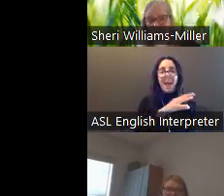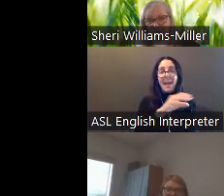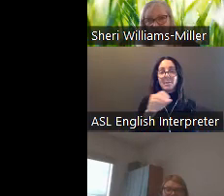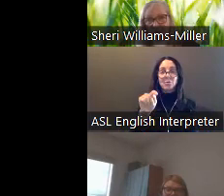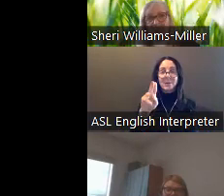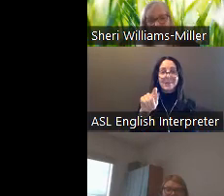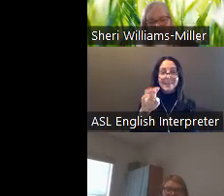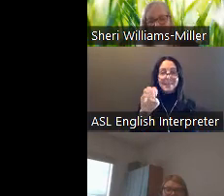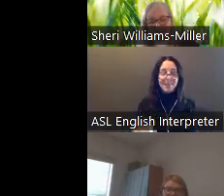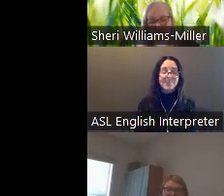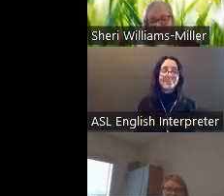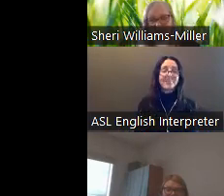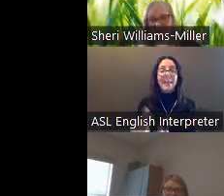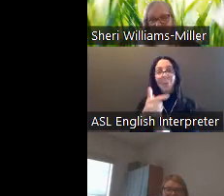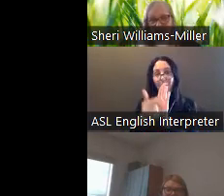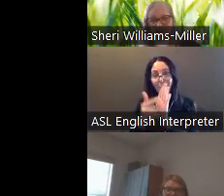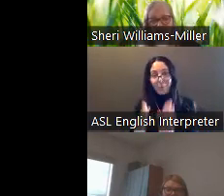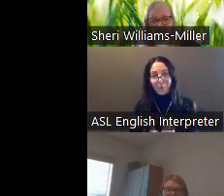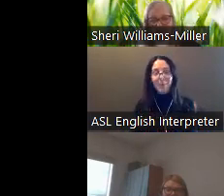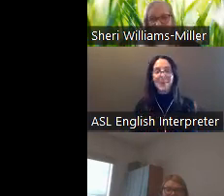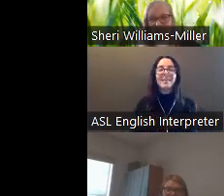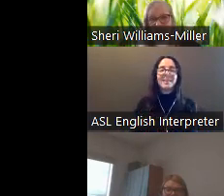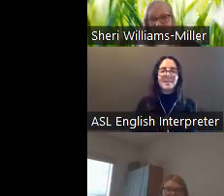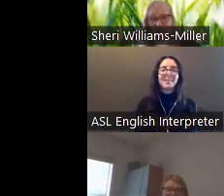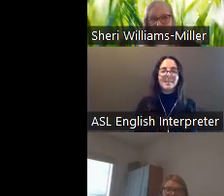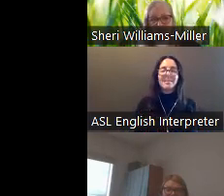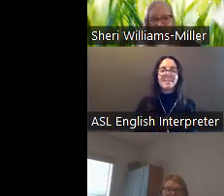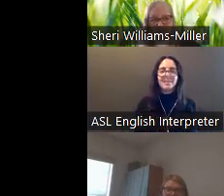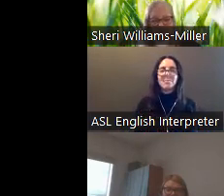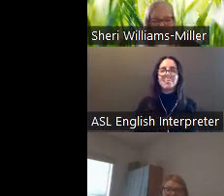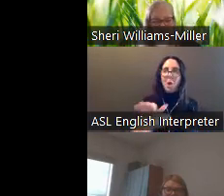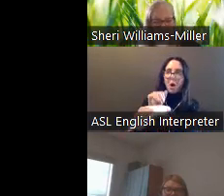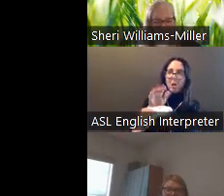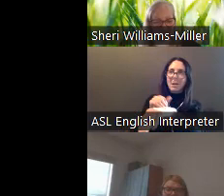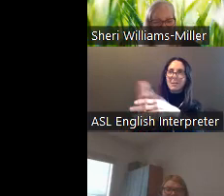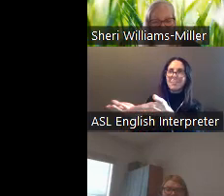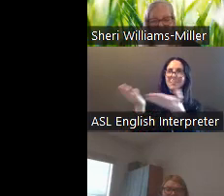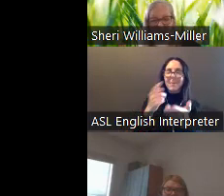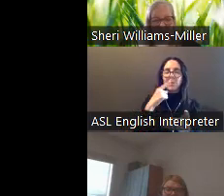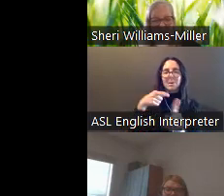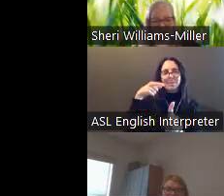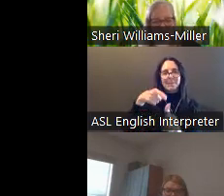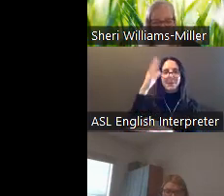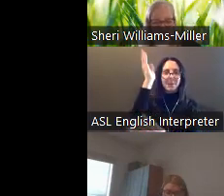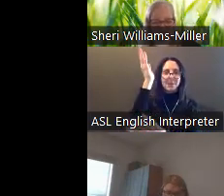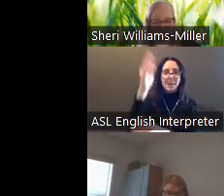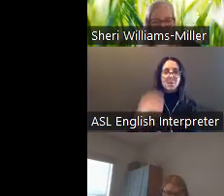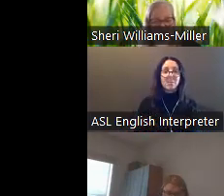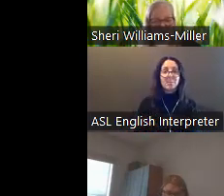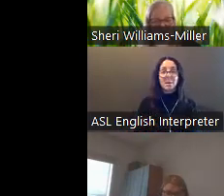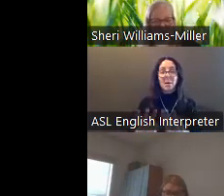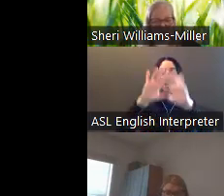a lawyer, bringing those folks in for their specialty presentations. So after all of